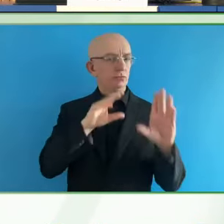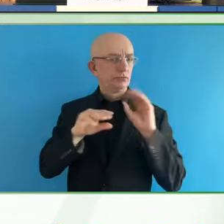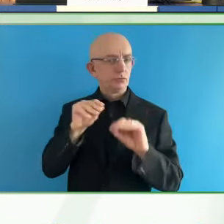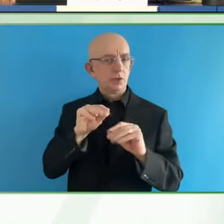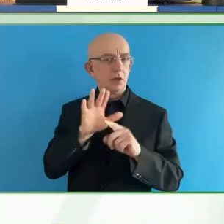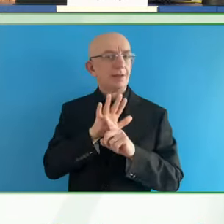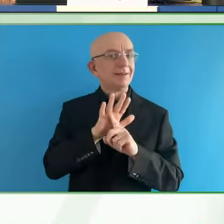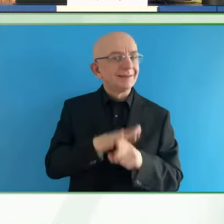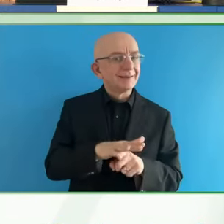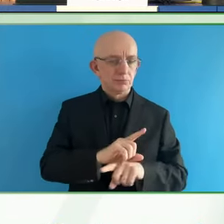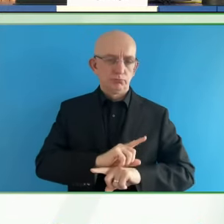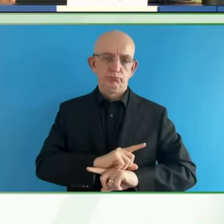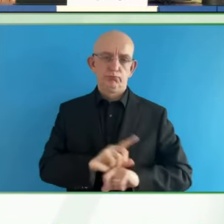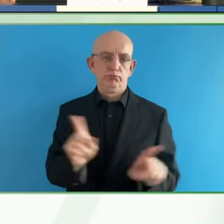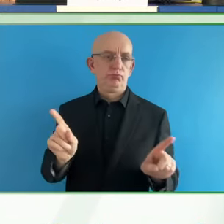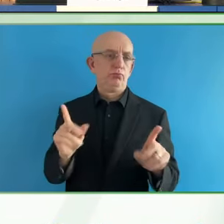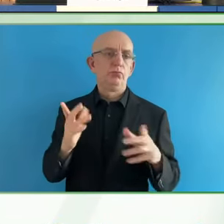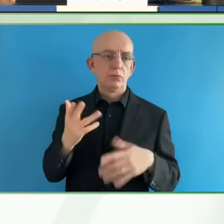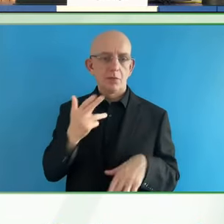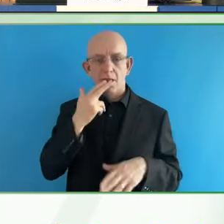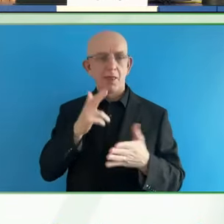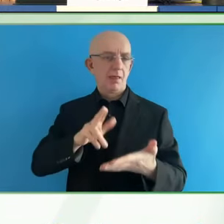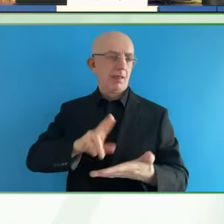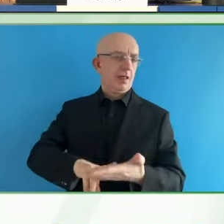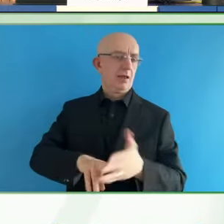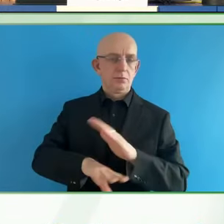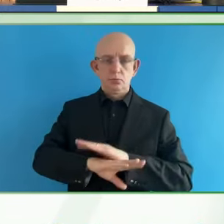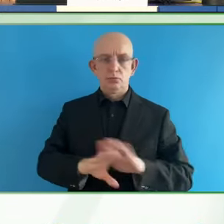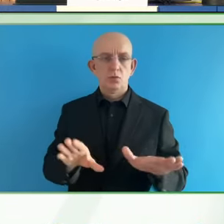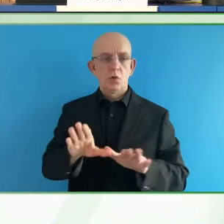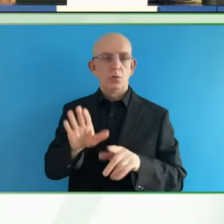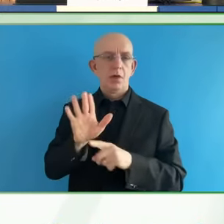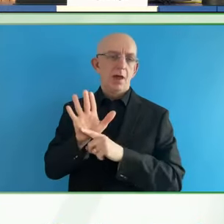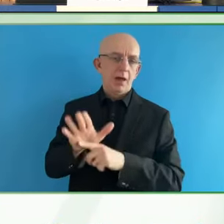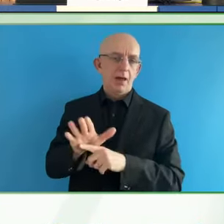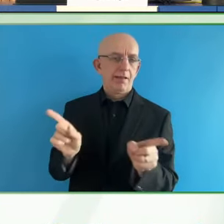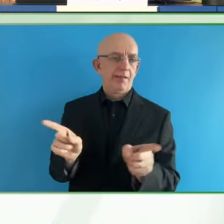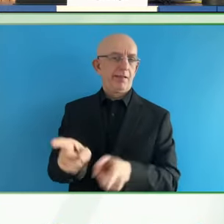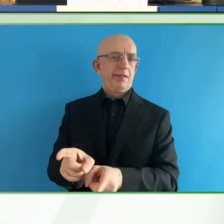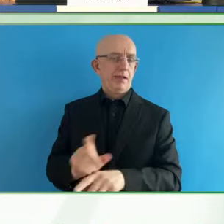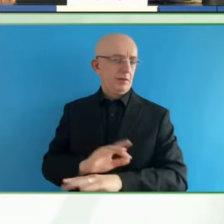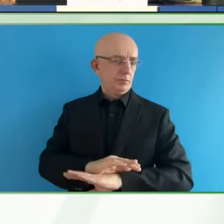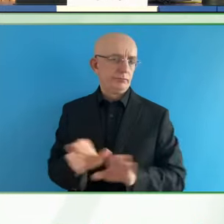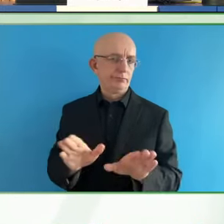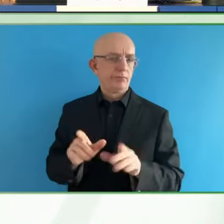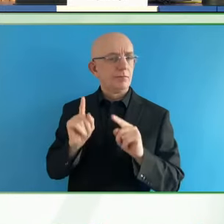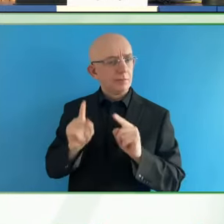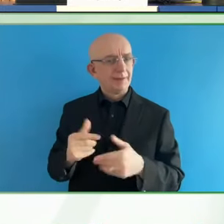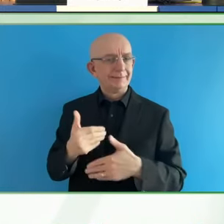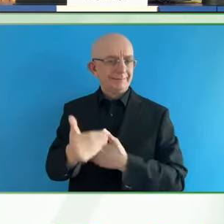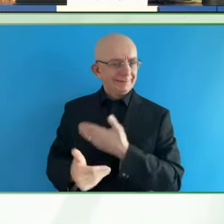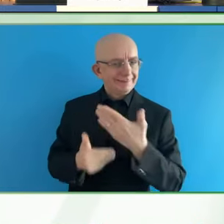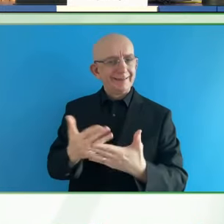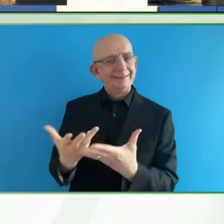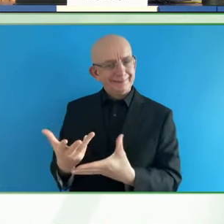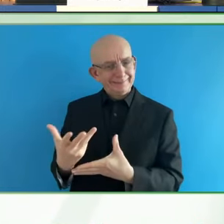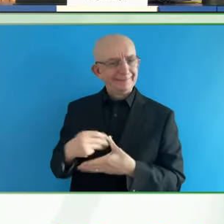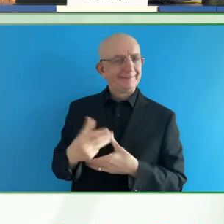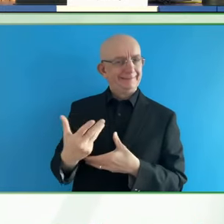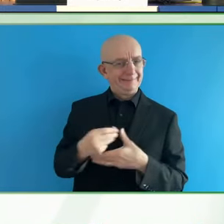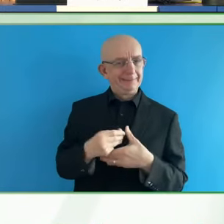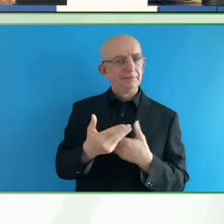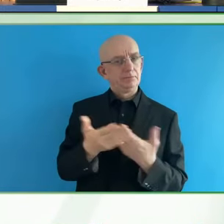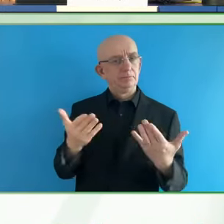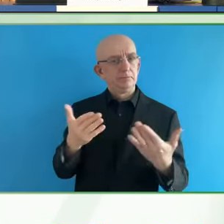Inclusion in education and equity should not be seen as separate policies, but as principles that underpin and inform